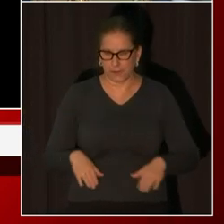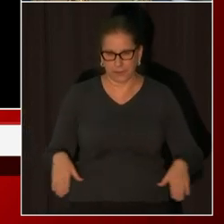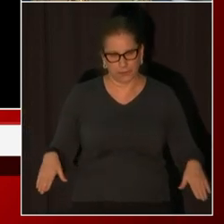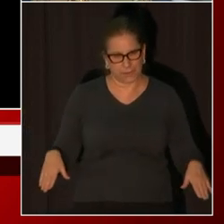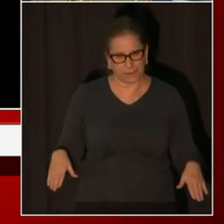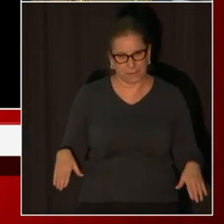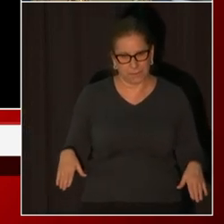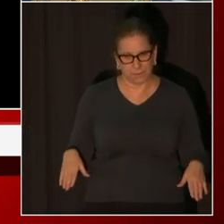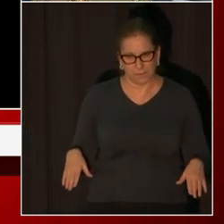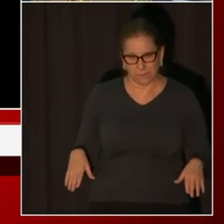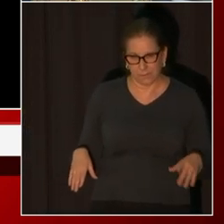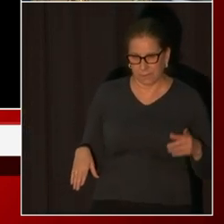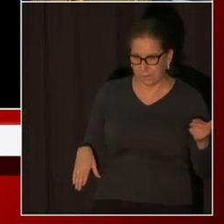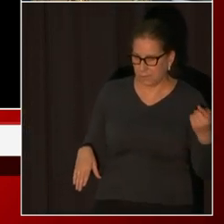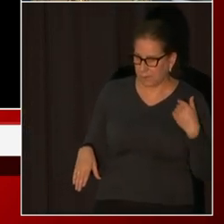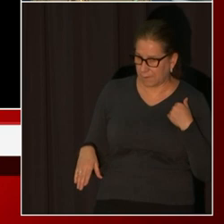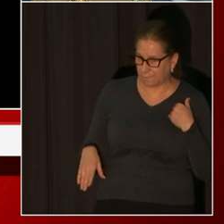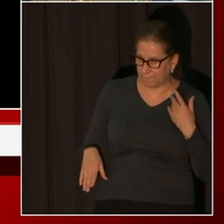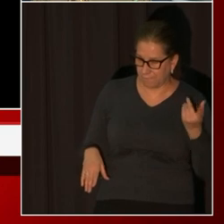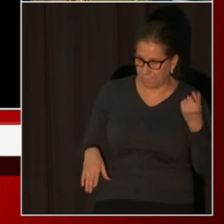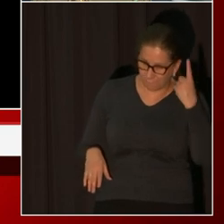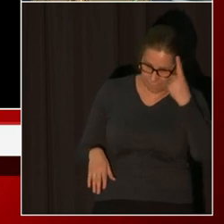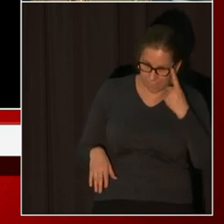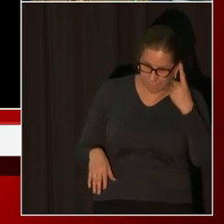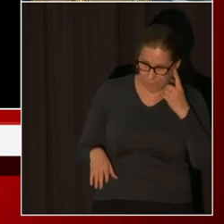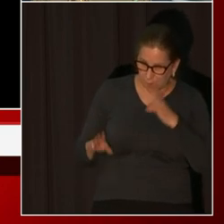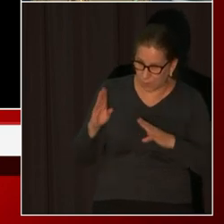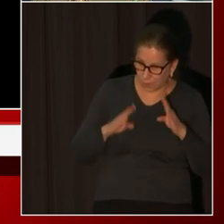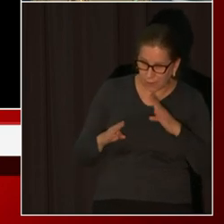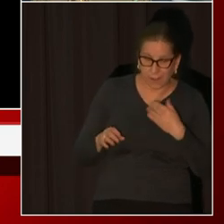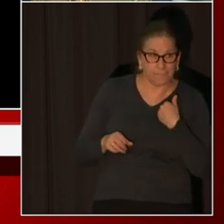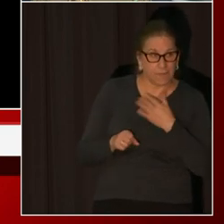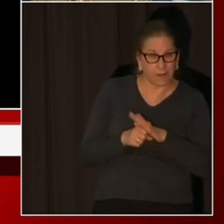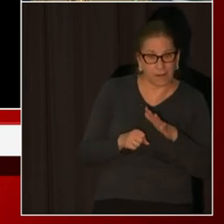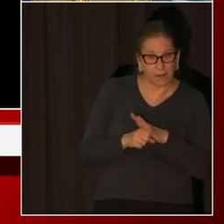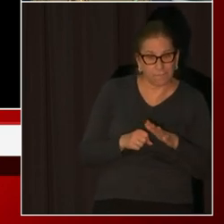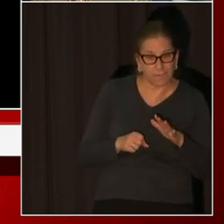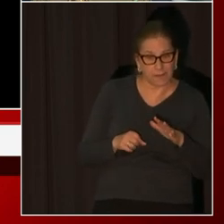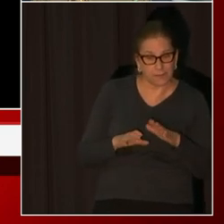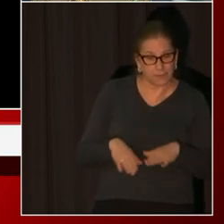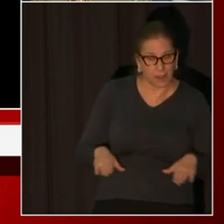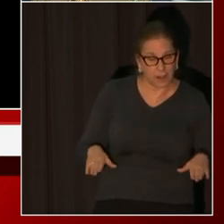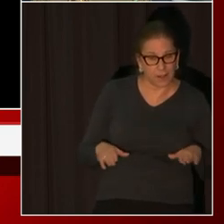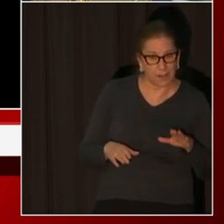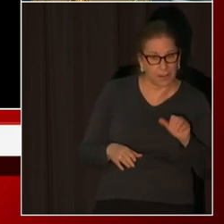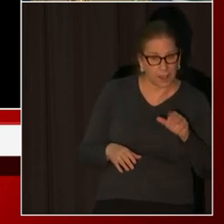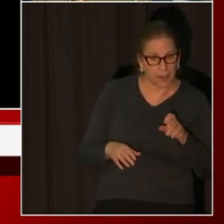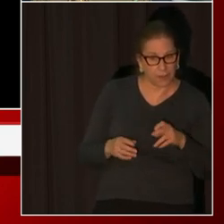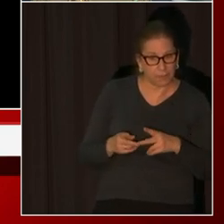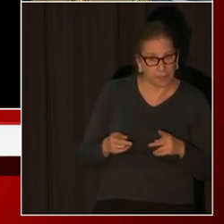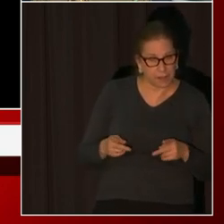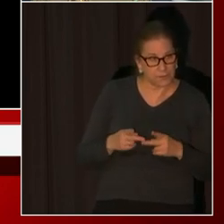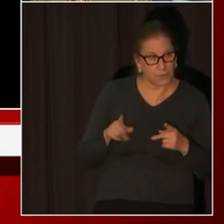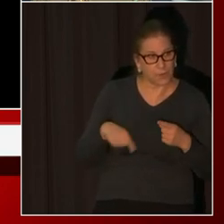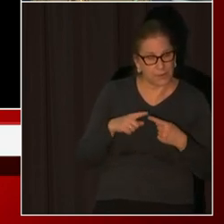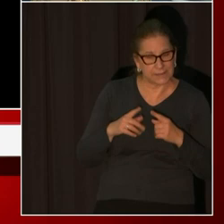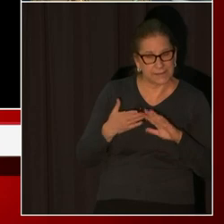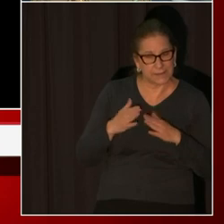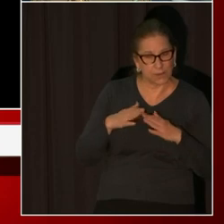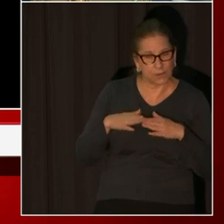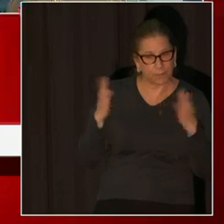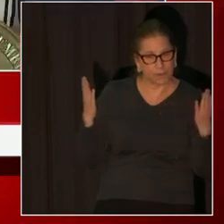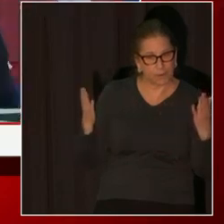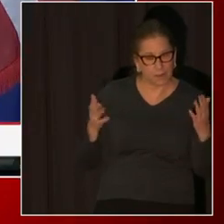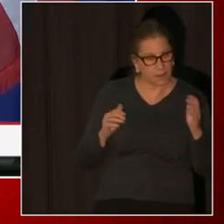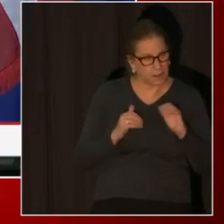early childhood seats when the city is ready to reopen? And if so, how are you hoping to alleviate